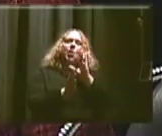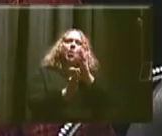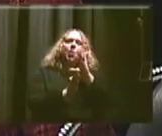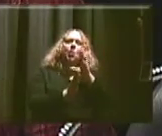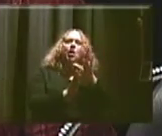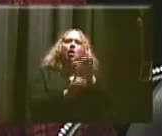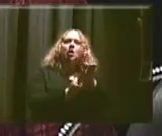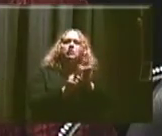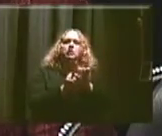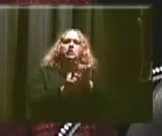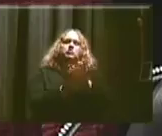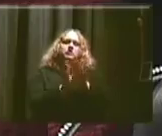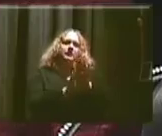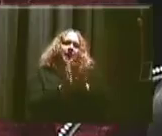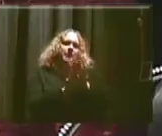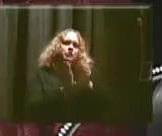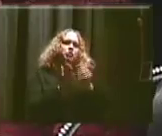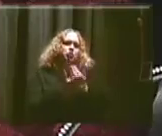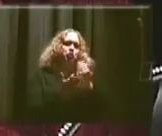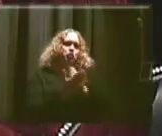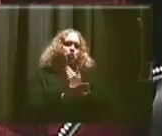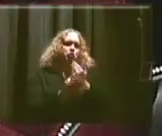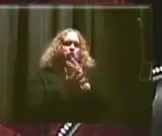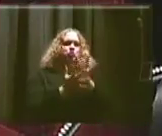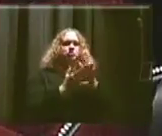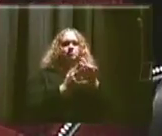to JCPS.